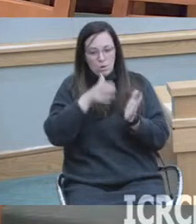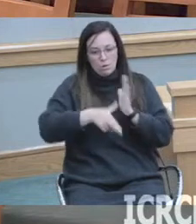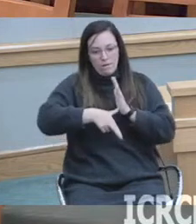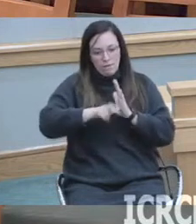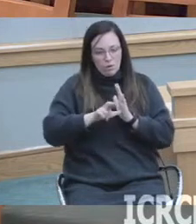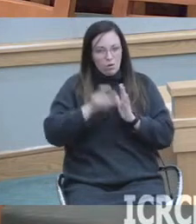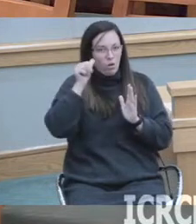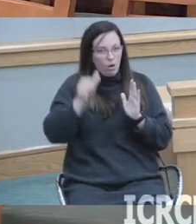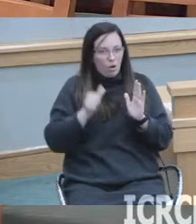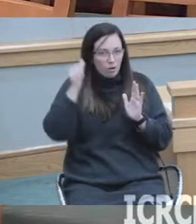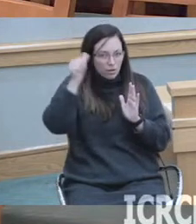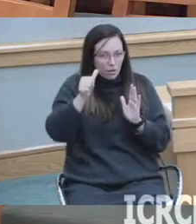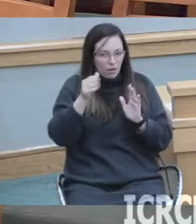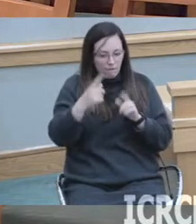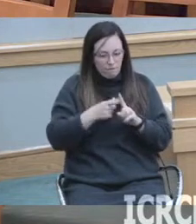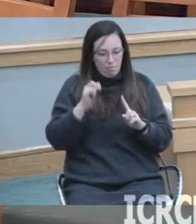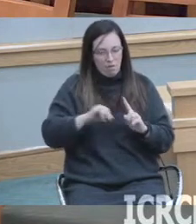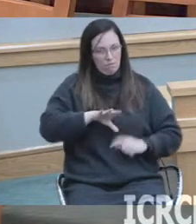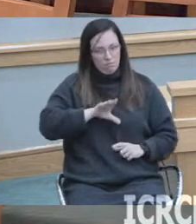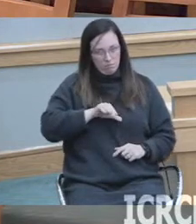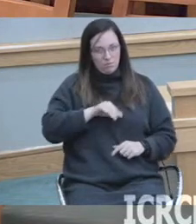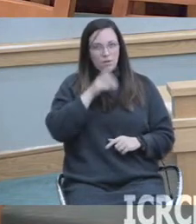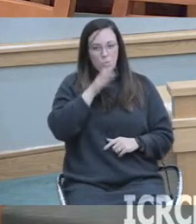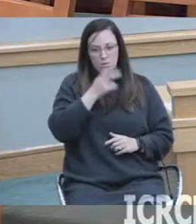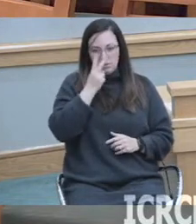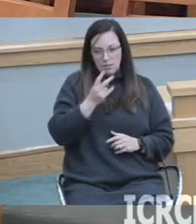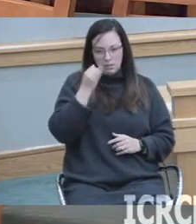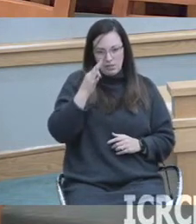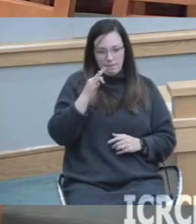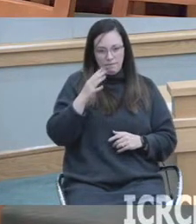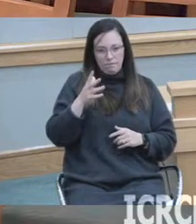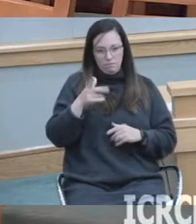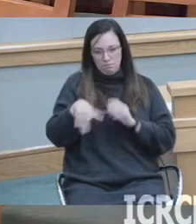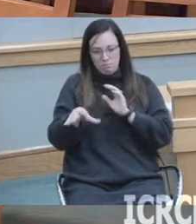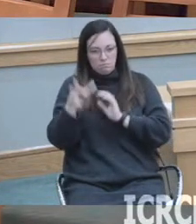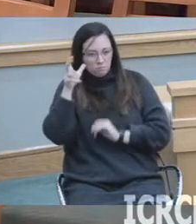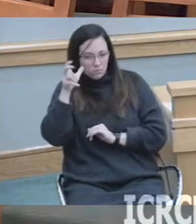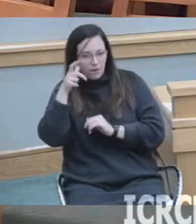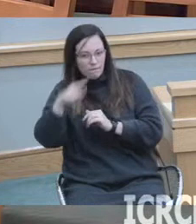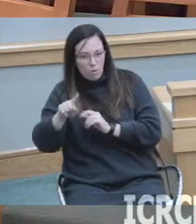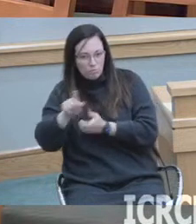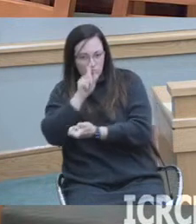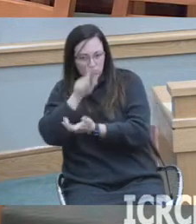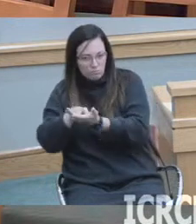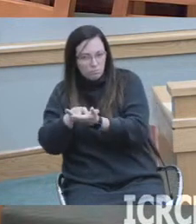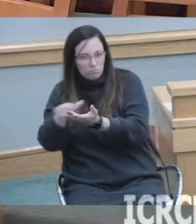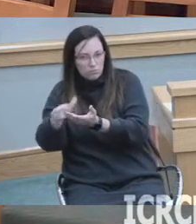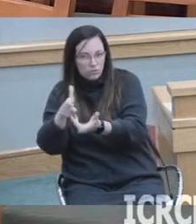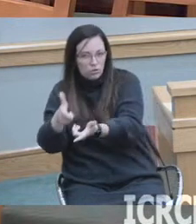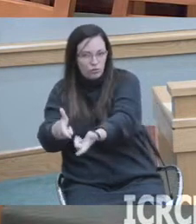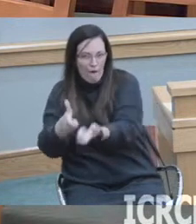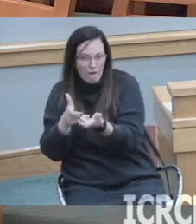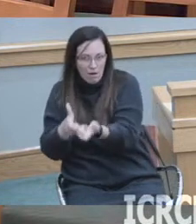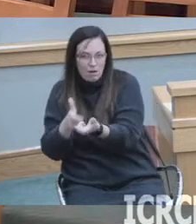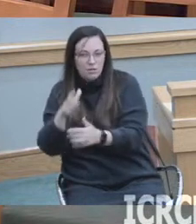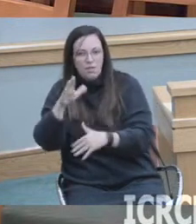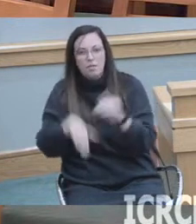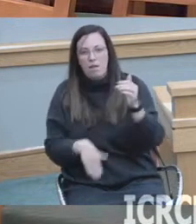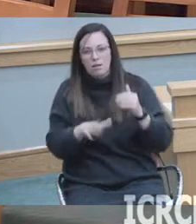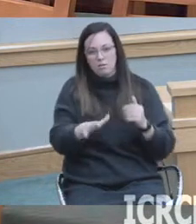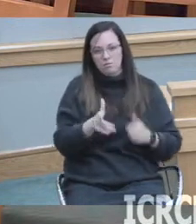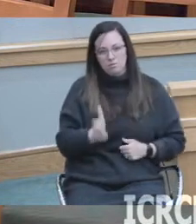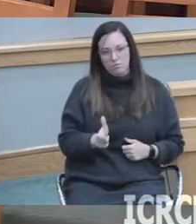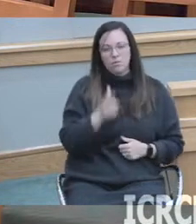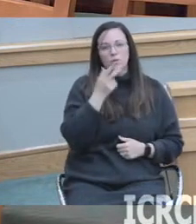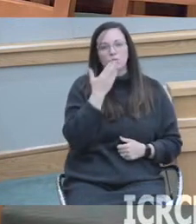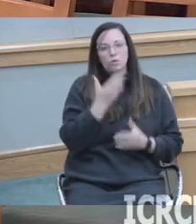distinct shotgun blast that's different from Sergeant Terhart's handgun rounds being fired. The good news is no